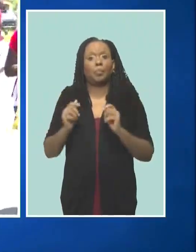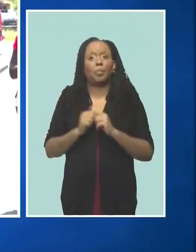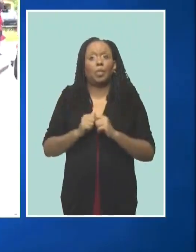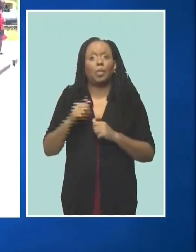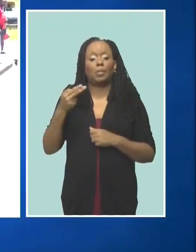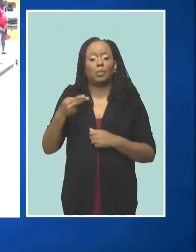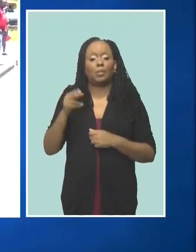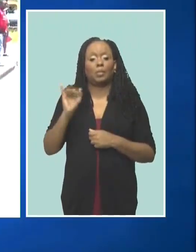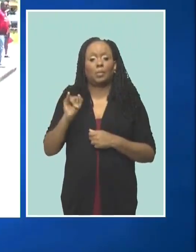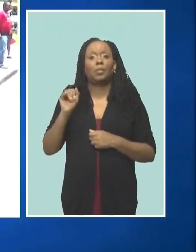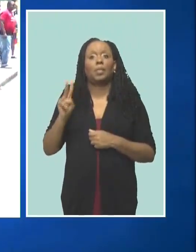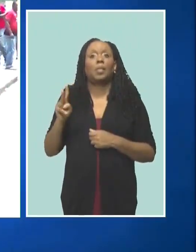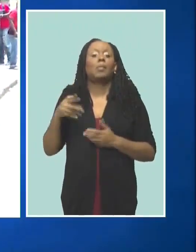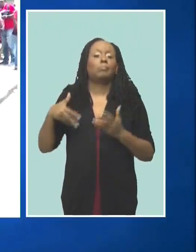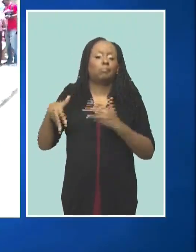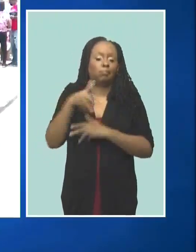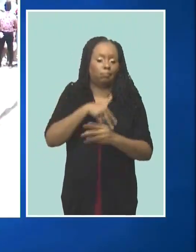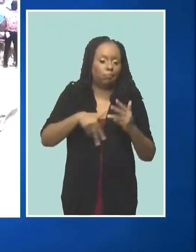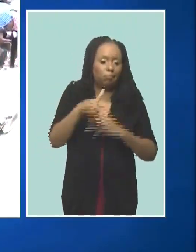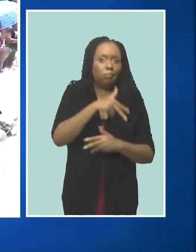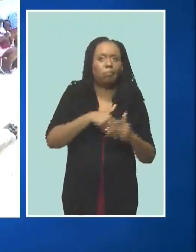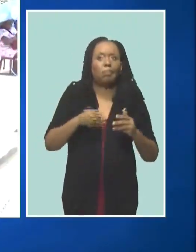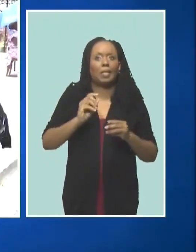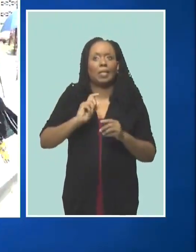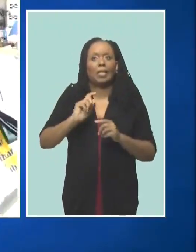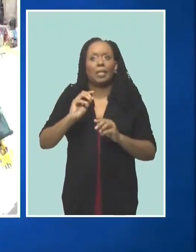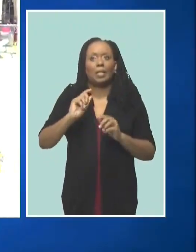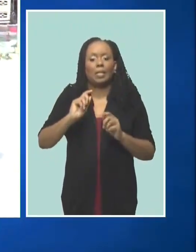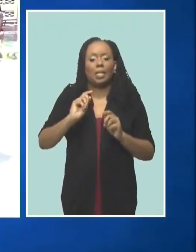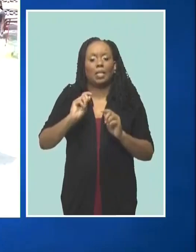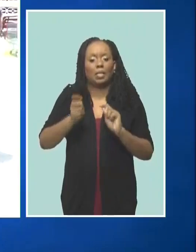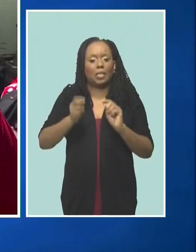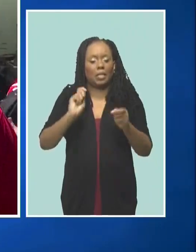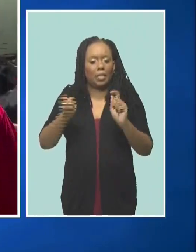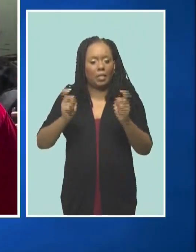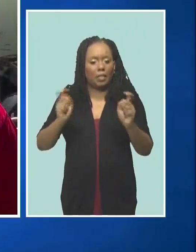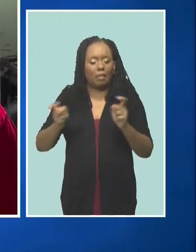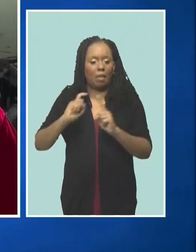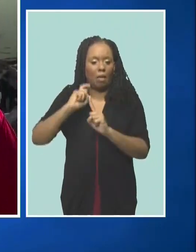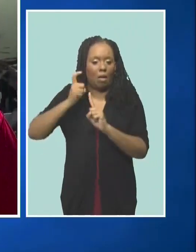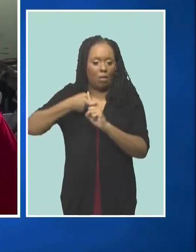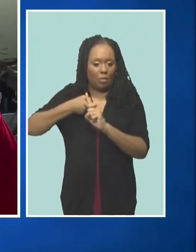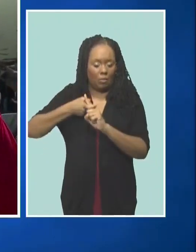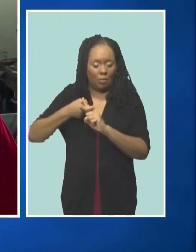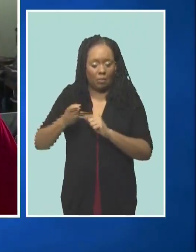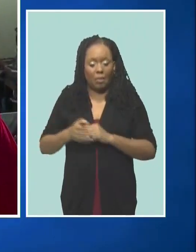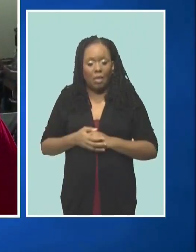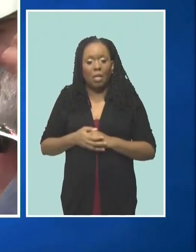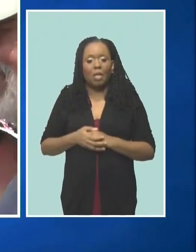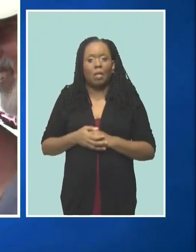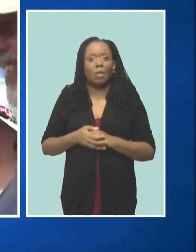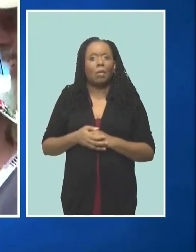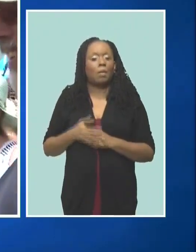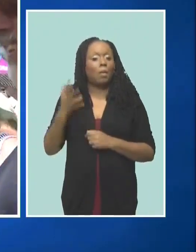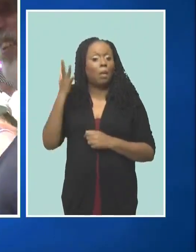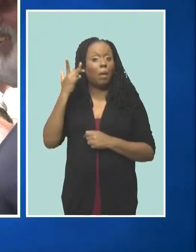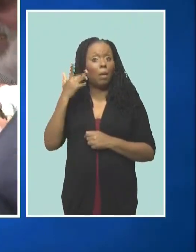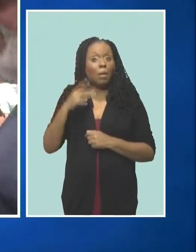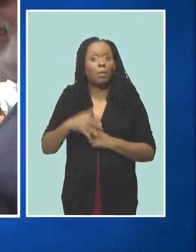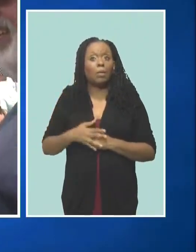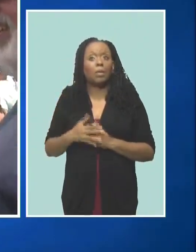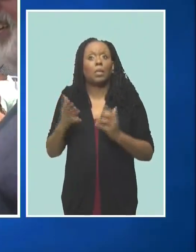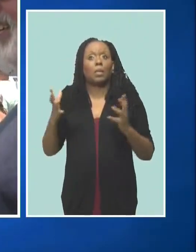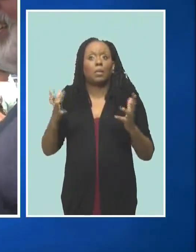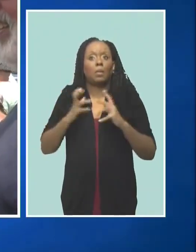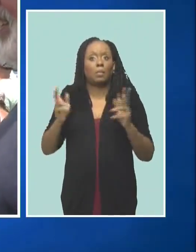the road engaging in the agency's annual condom distribution. Acting Director Lynn Armstrong says the aim is to encourage revelers to